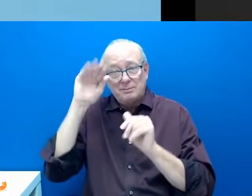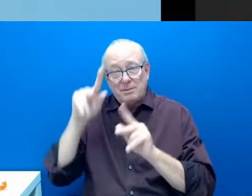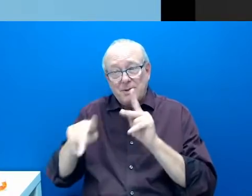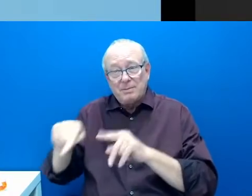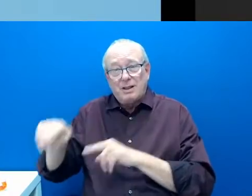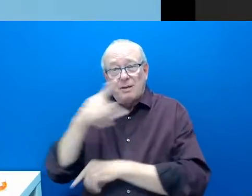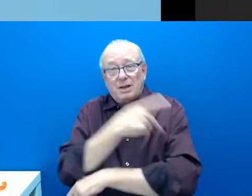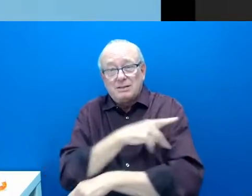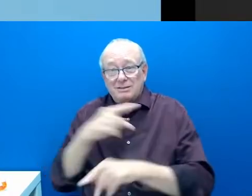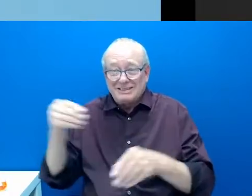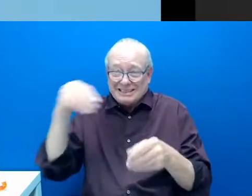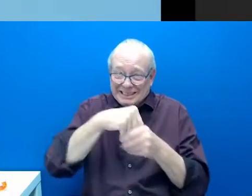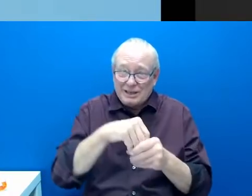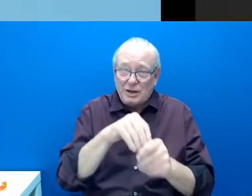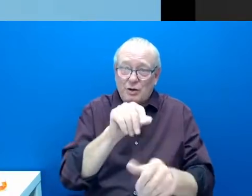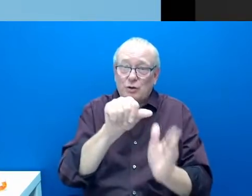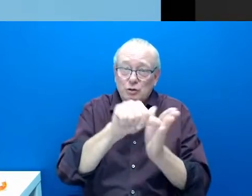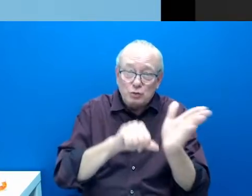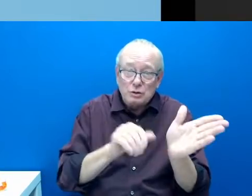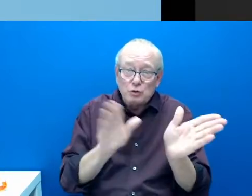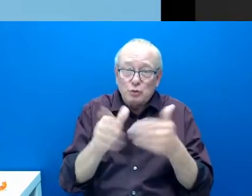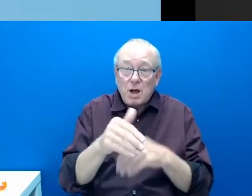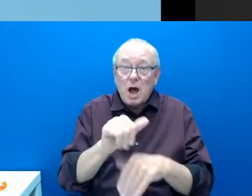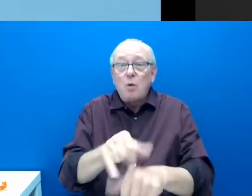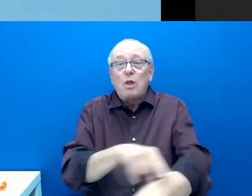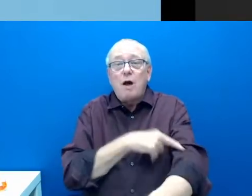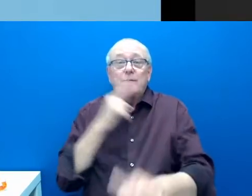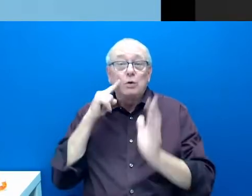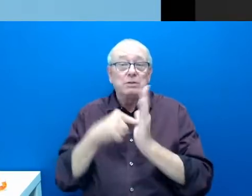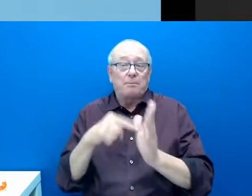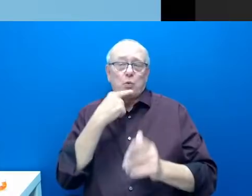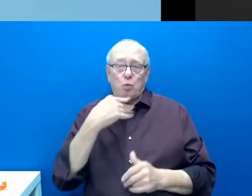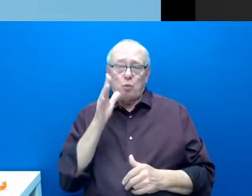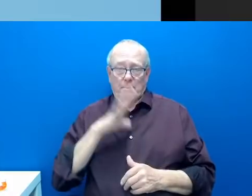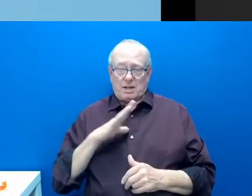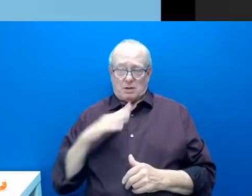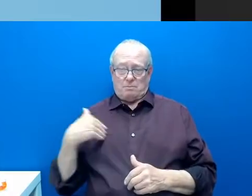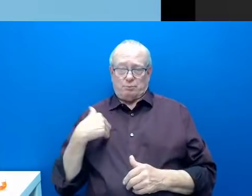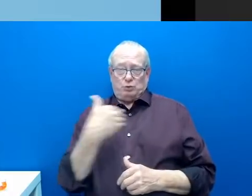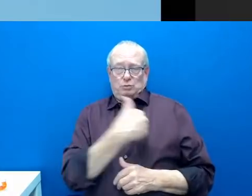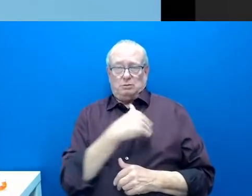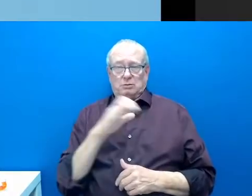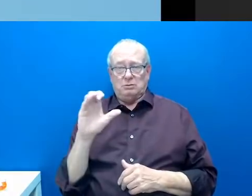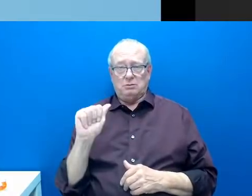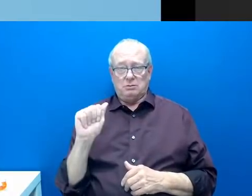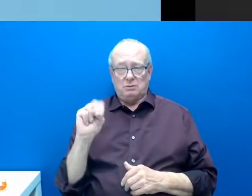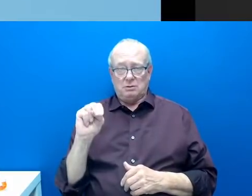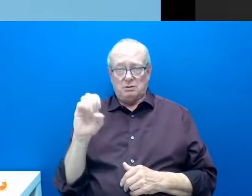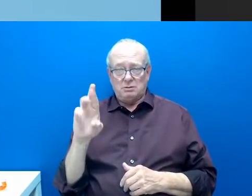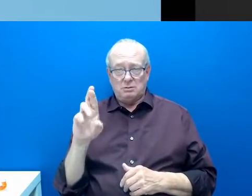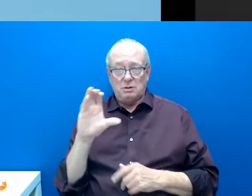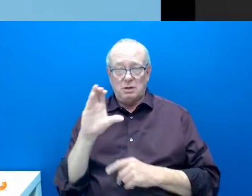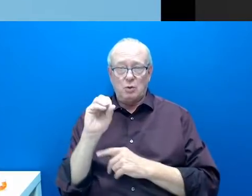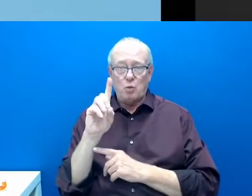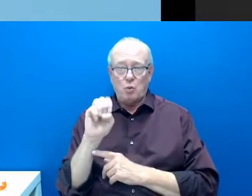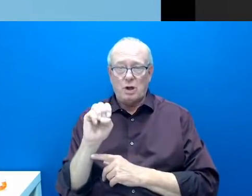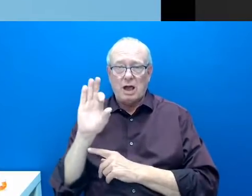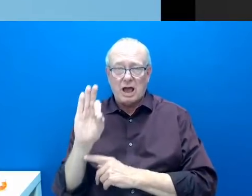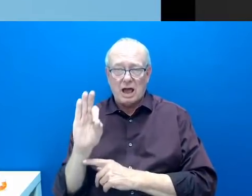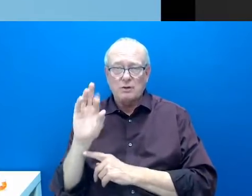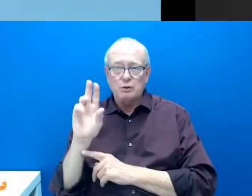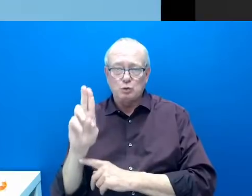operating room and cared for. So for example, if I see a lady with breast cancer, they're given a code FUF7, and everybody